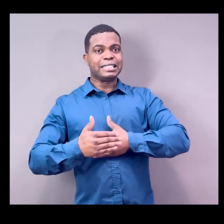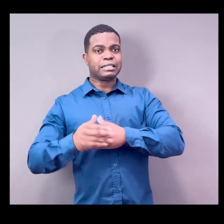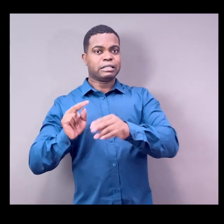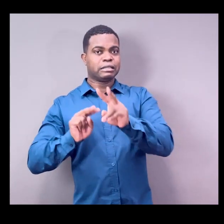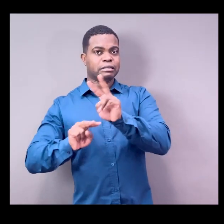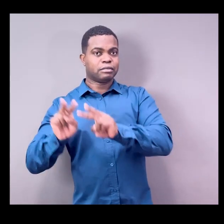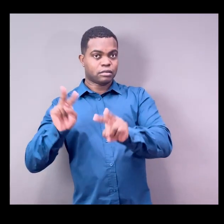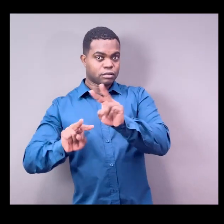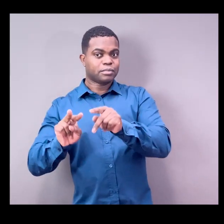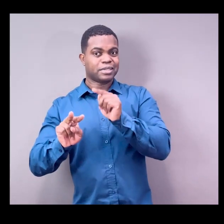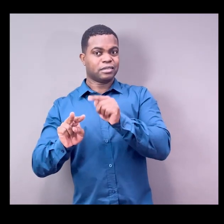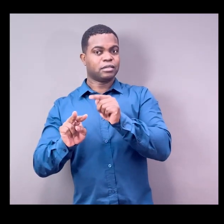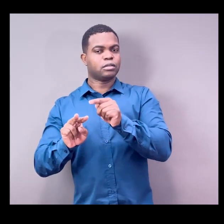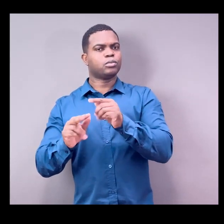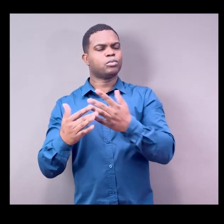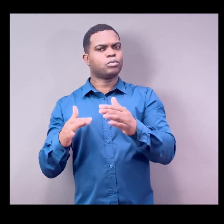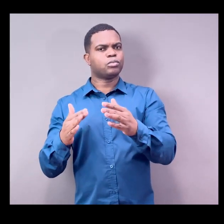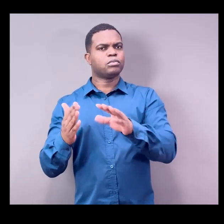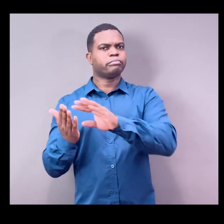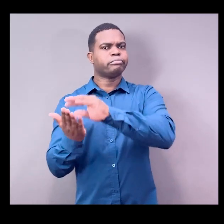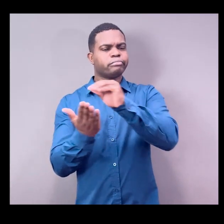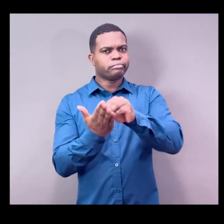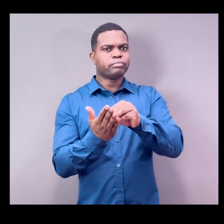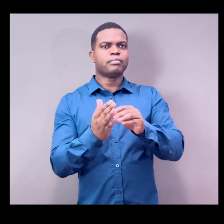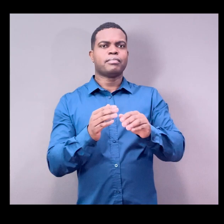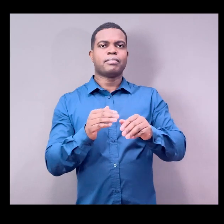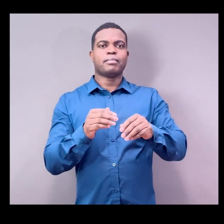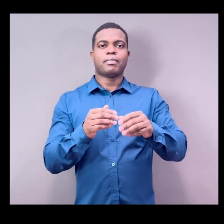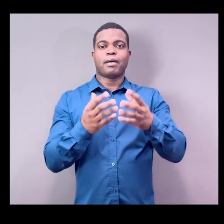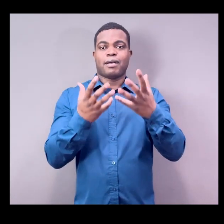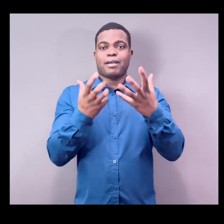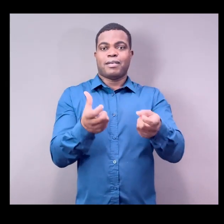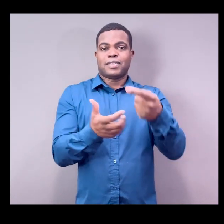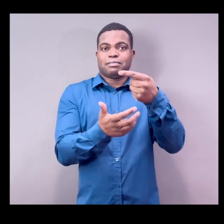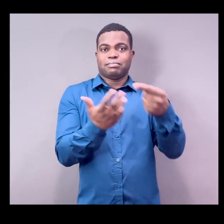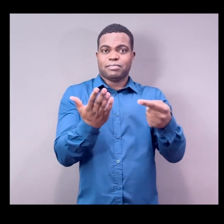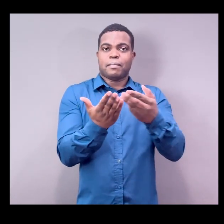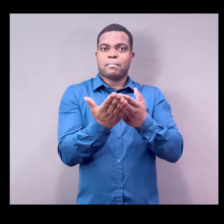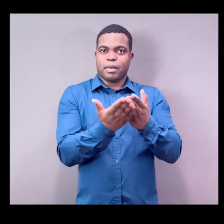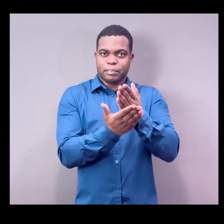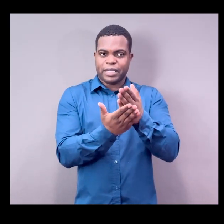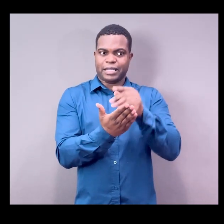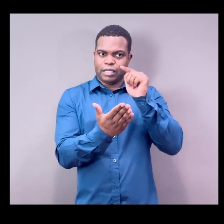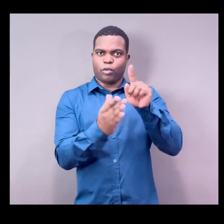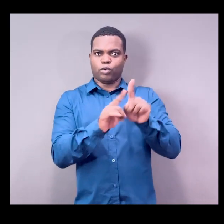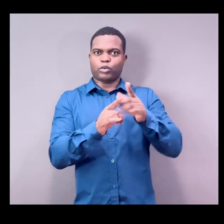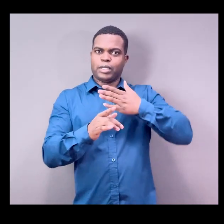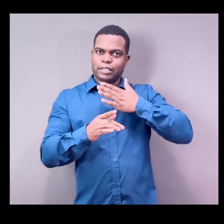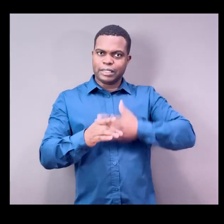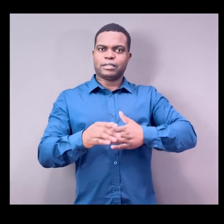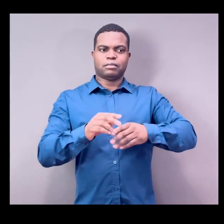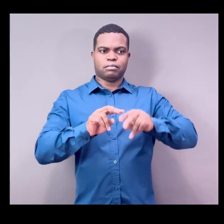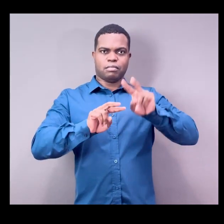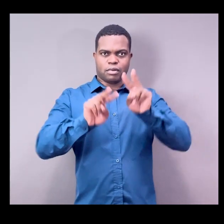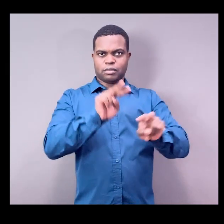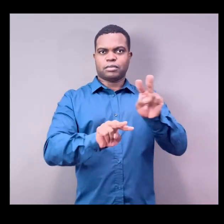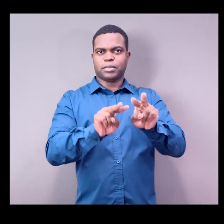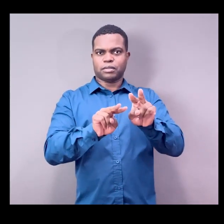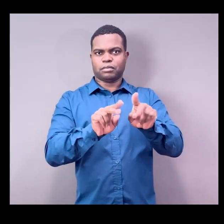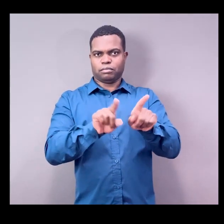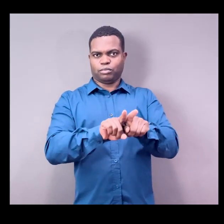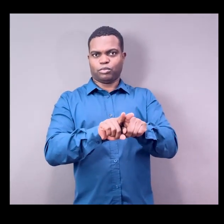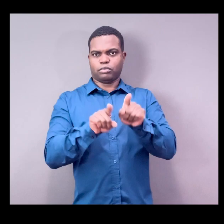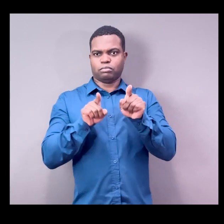needs assessment, because asset mapping is also under needs assessment. It's also